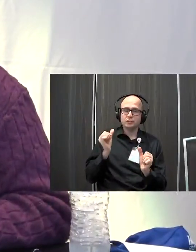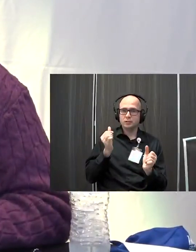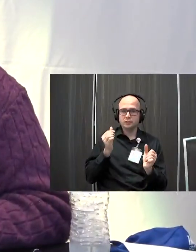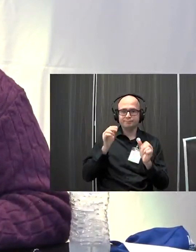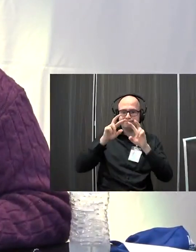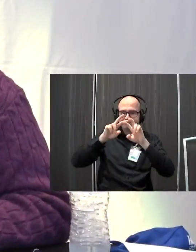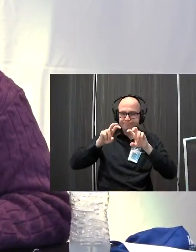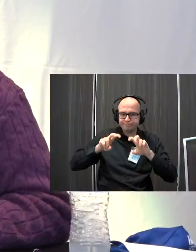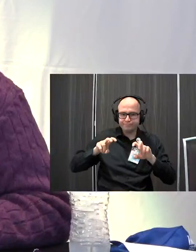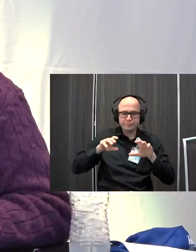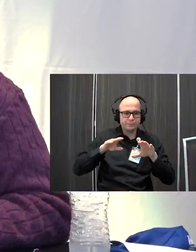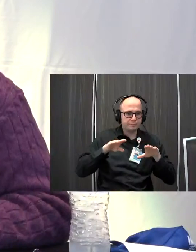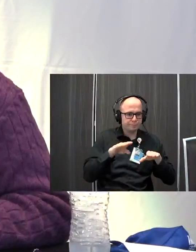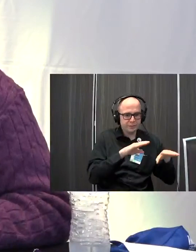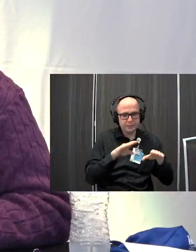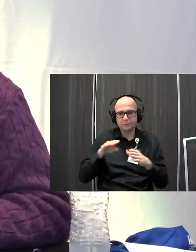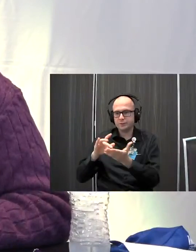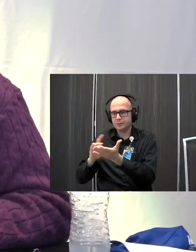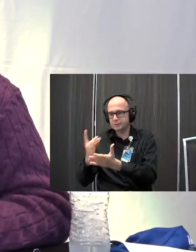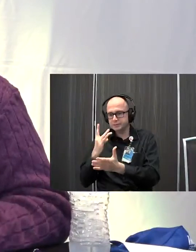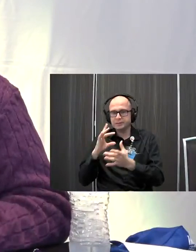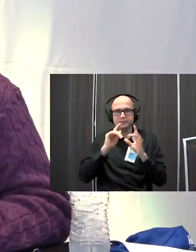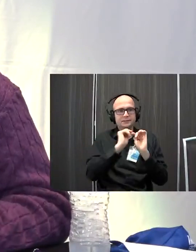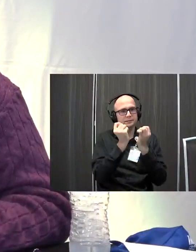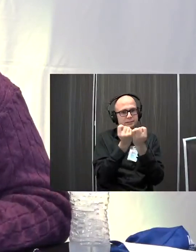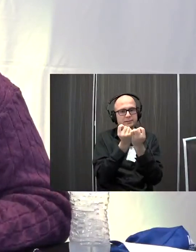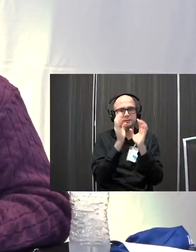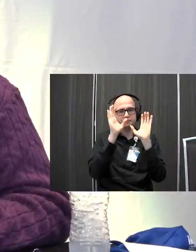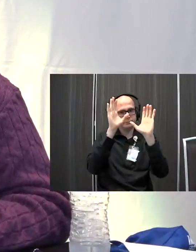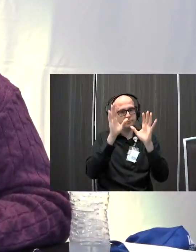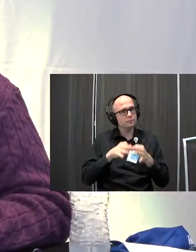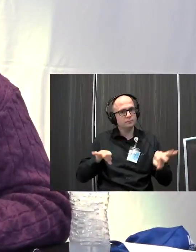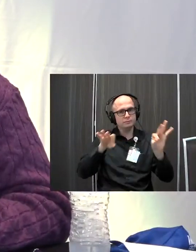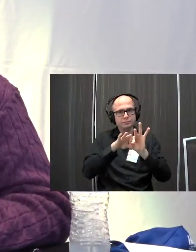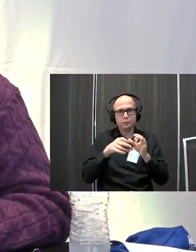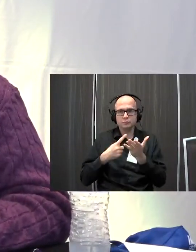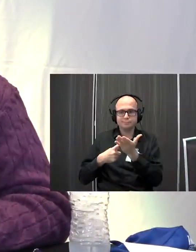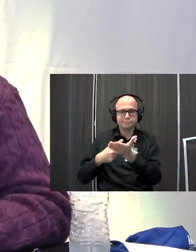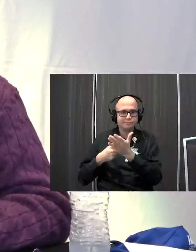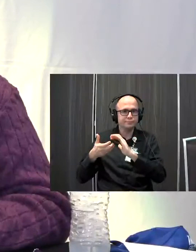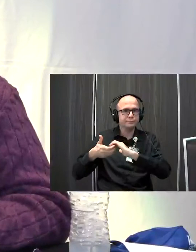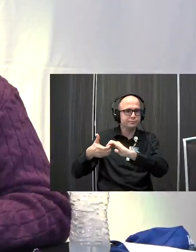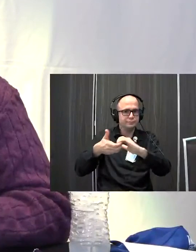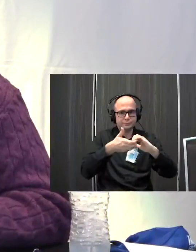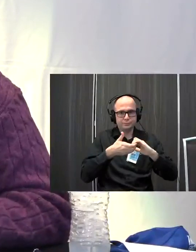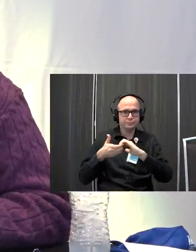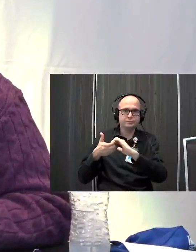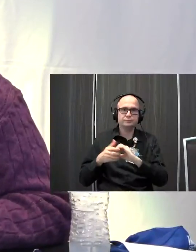through behavior and medication, and kind of that team is really helpful, that we're talking together, and the family is, of course, the